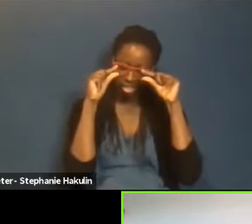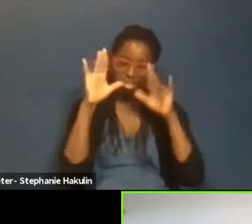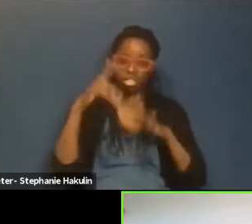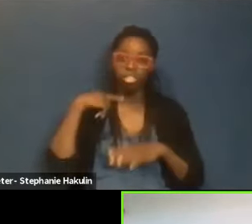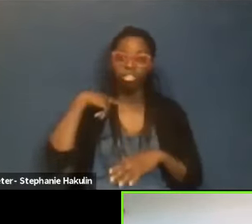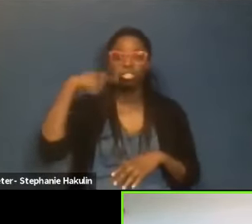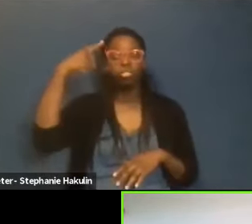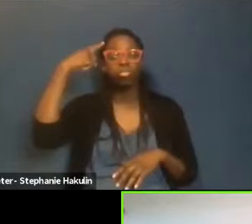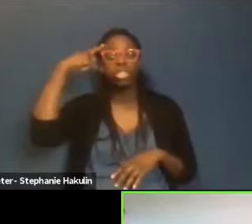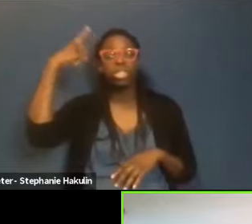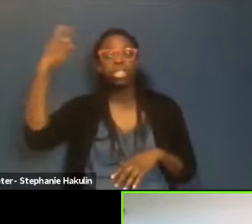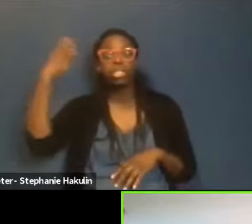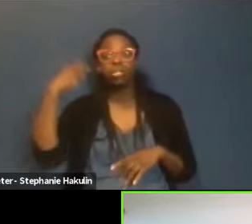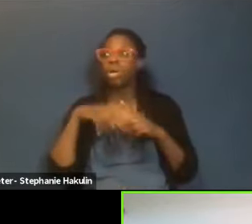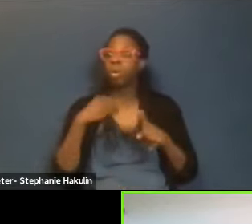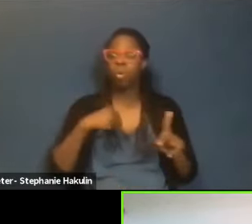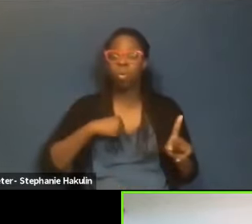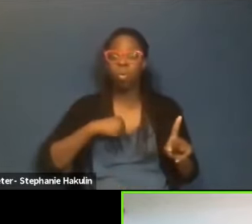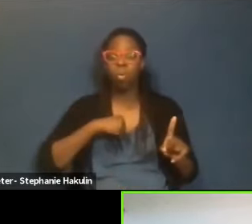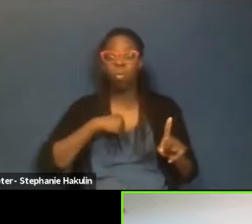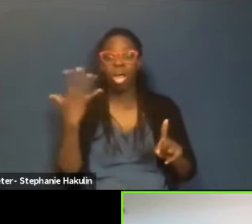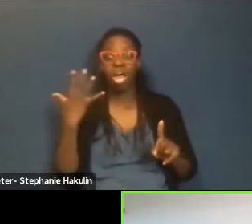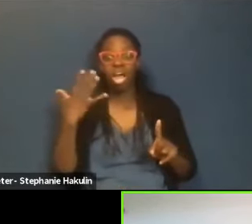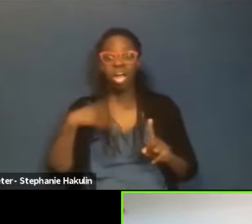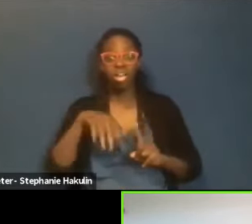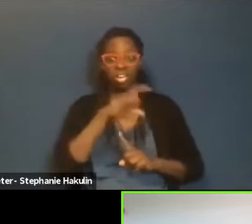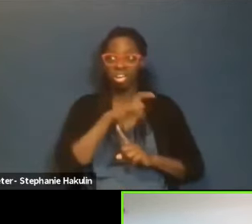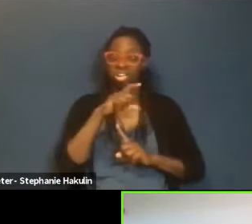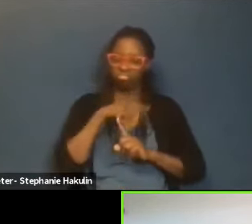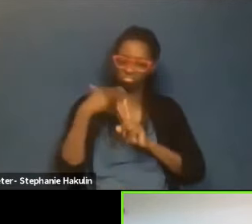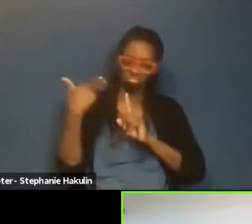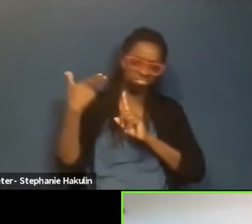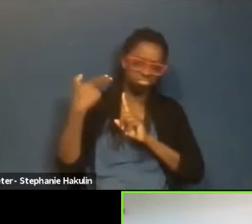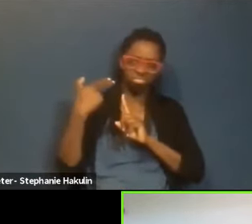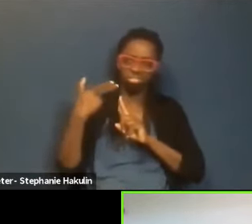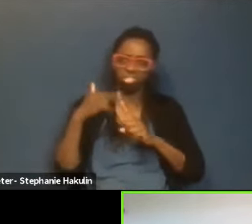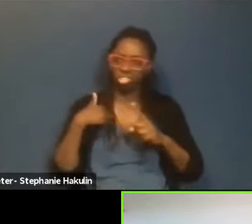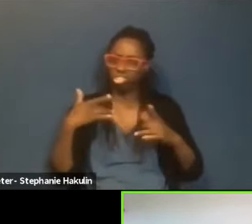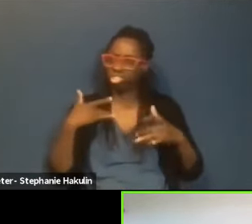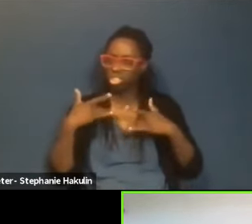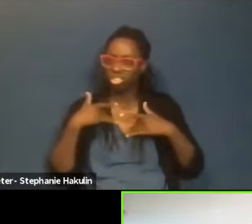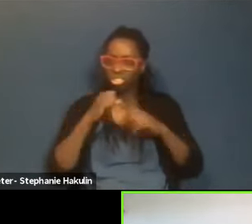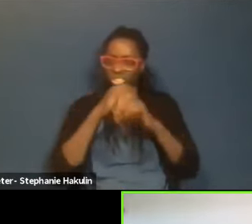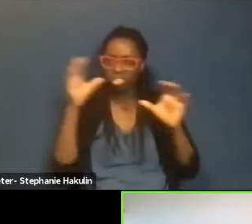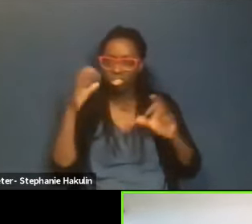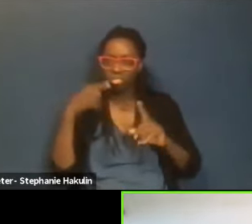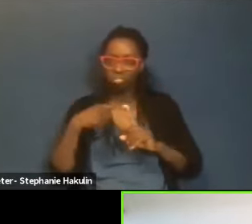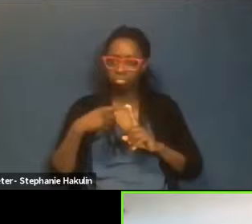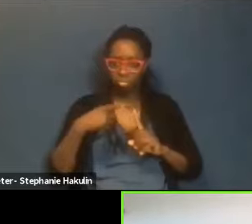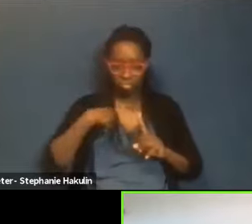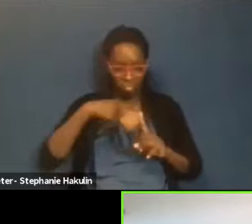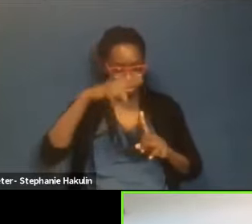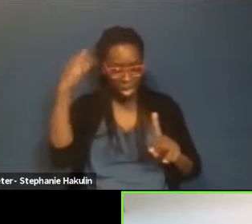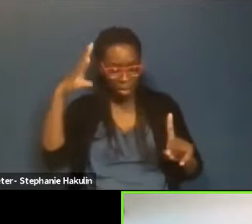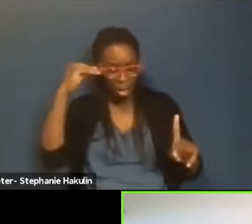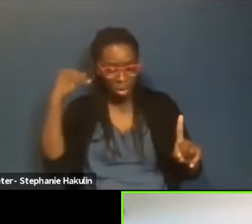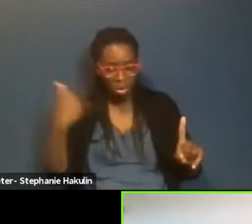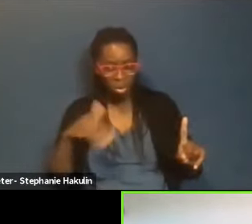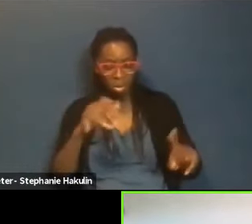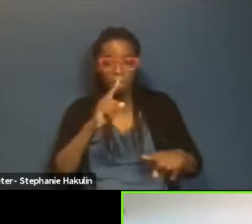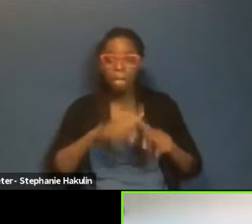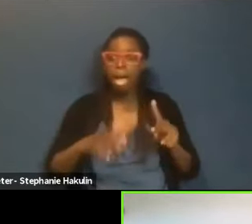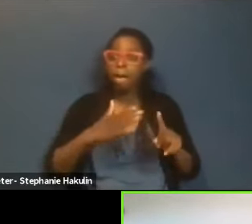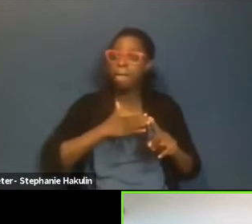a young black boy from a humble block to an ink blot, and I must be a prophet because my dreams keep coming true.